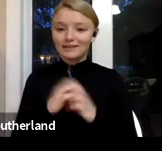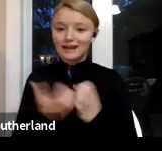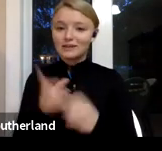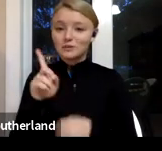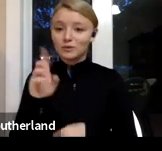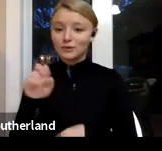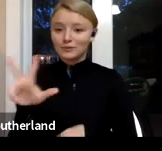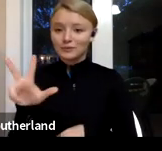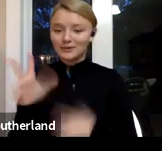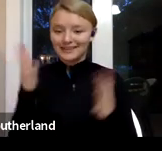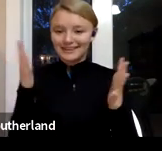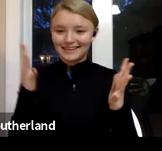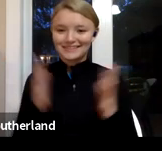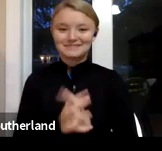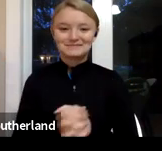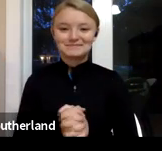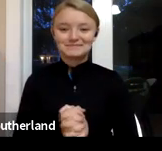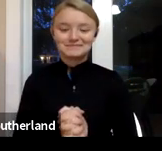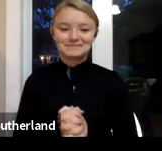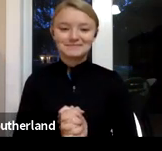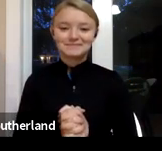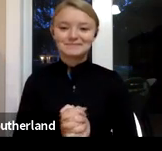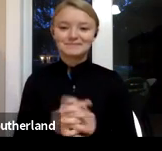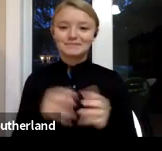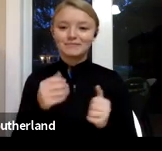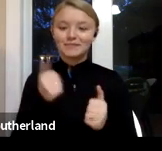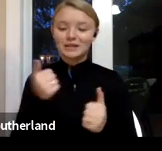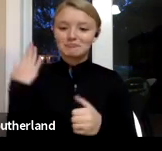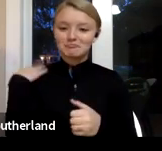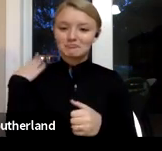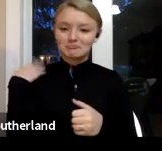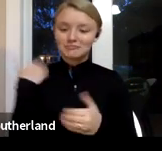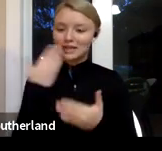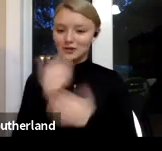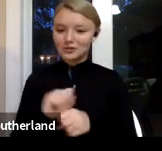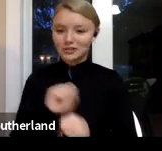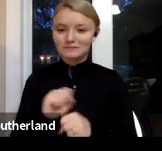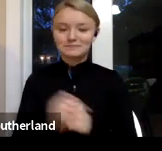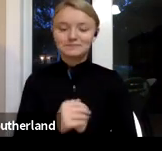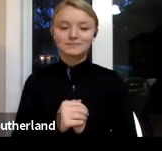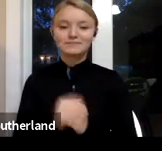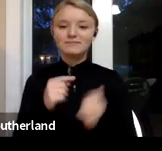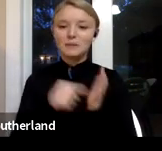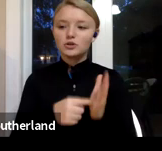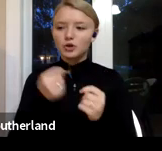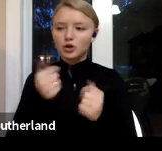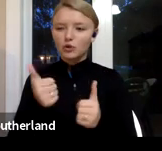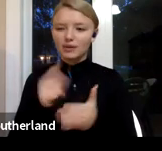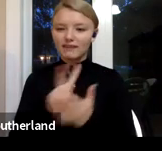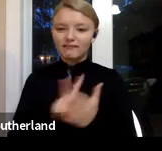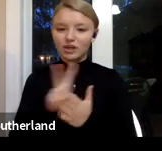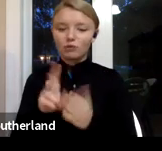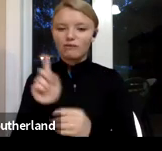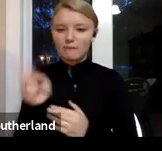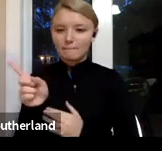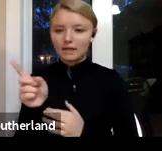Yay! Give yourself a pat on the back. So I'm going to show you just a quick little video. We've got a minute because it's